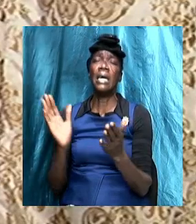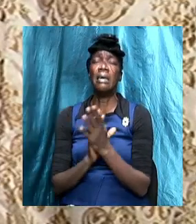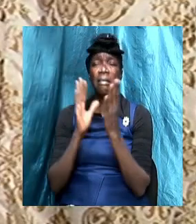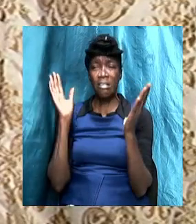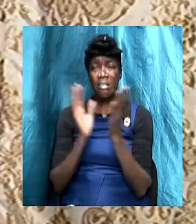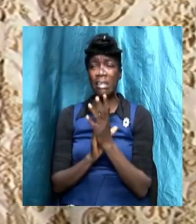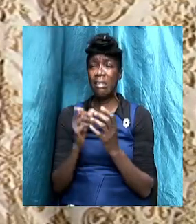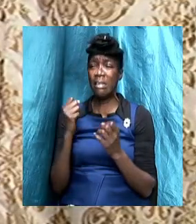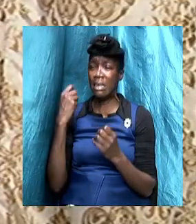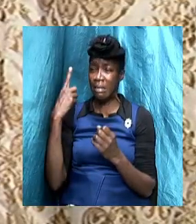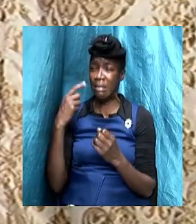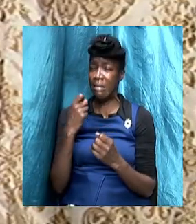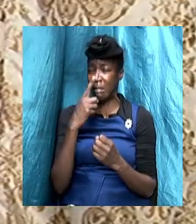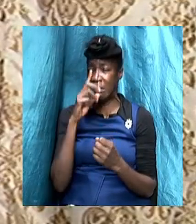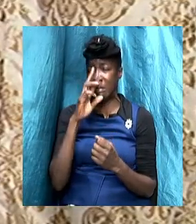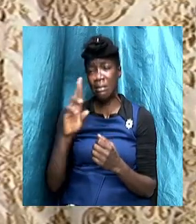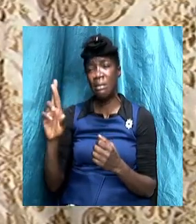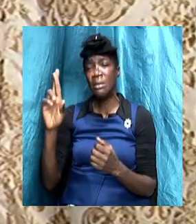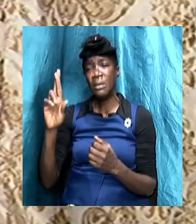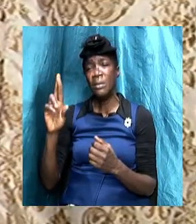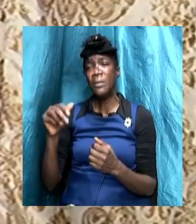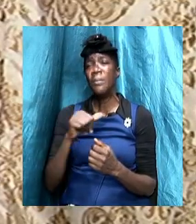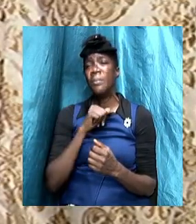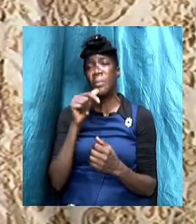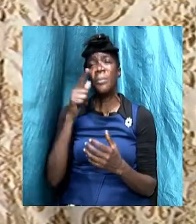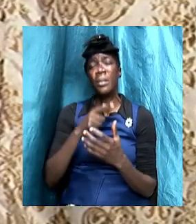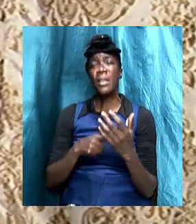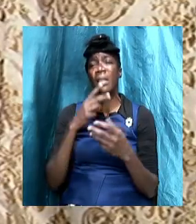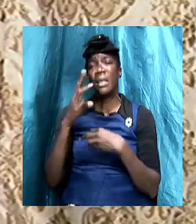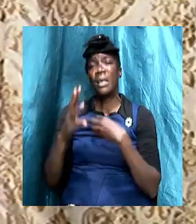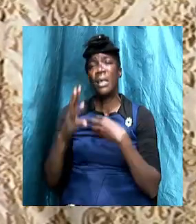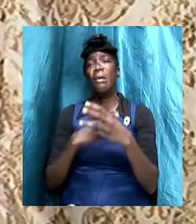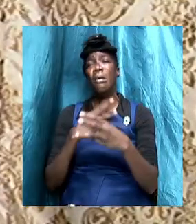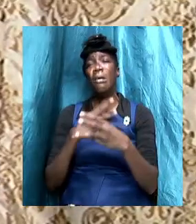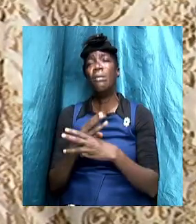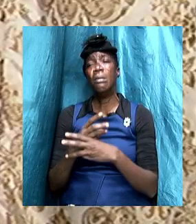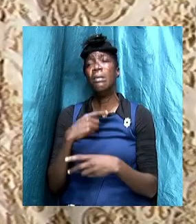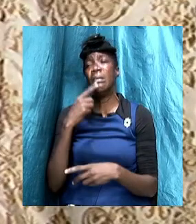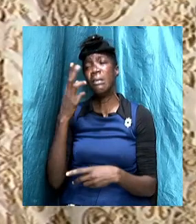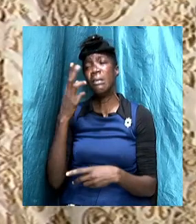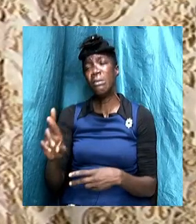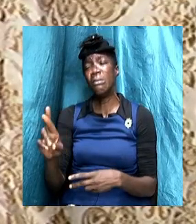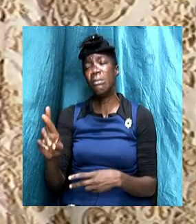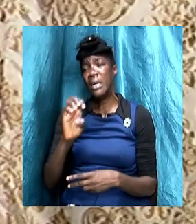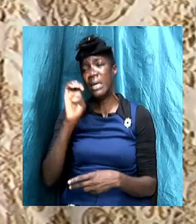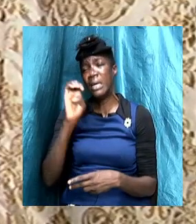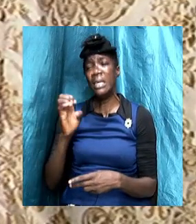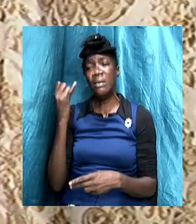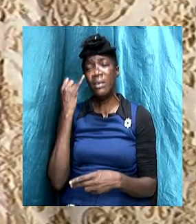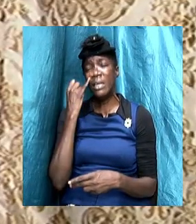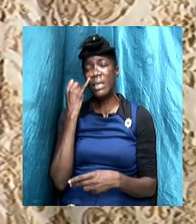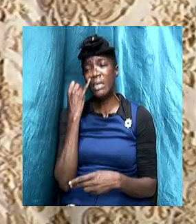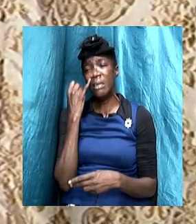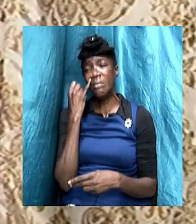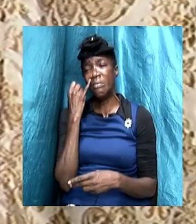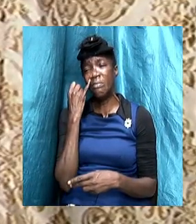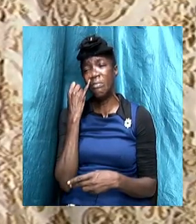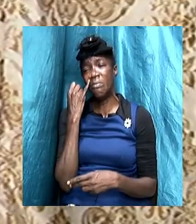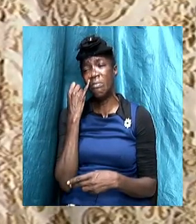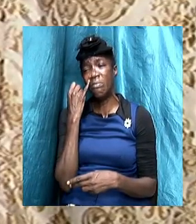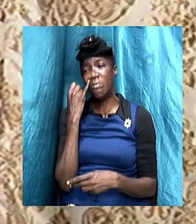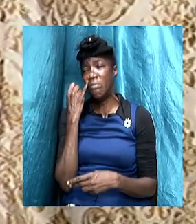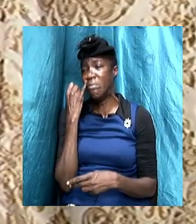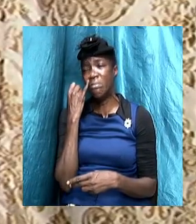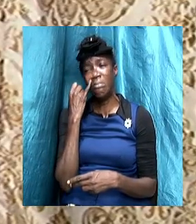you are. You're not what the world defined you as. Even if, praise God,